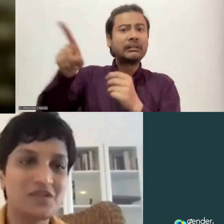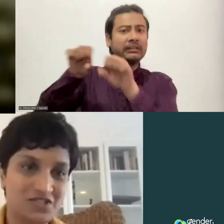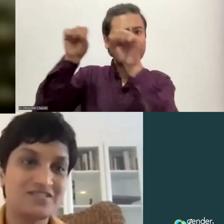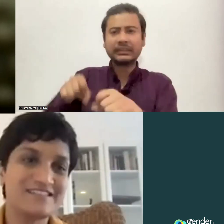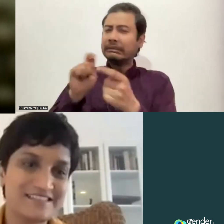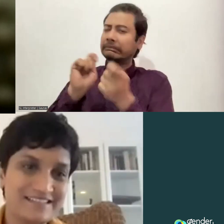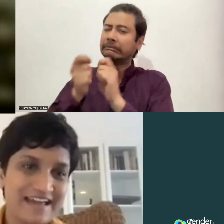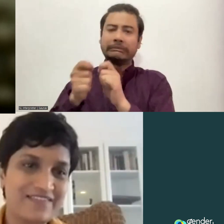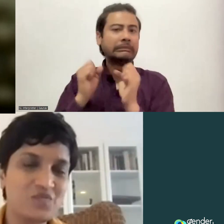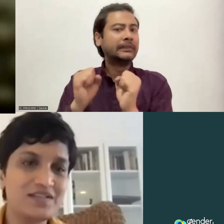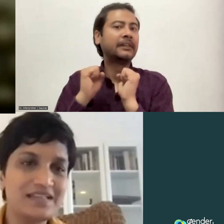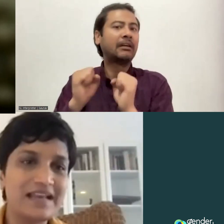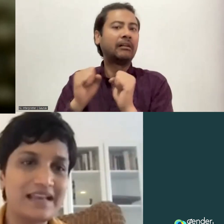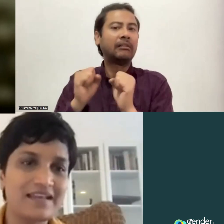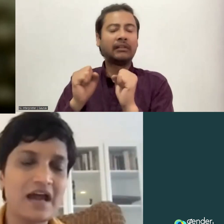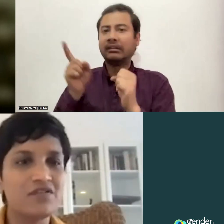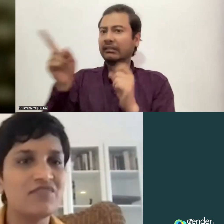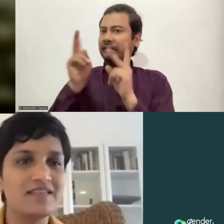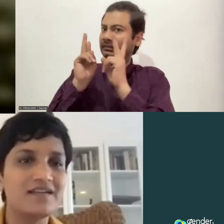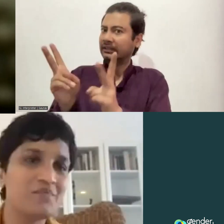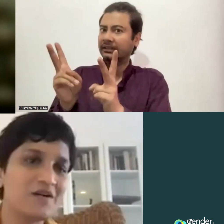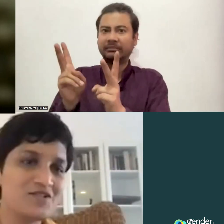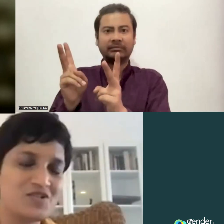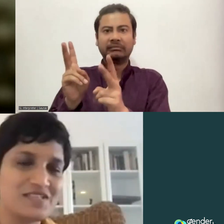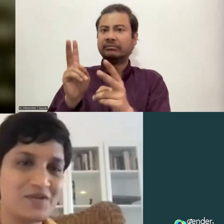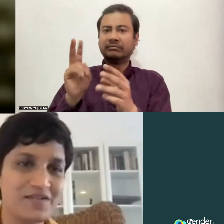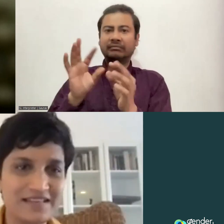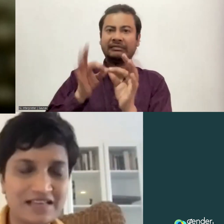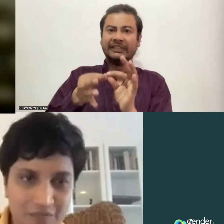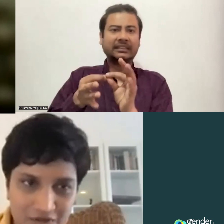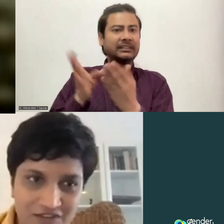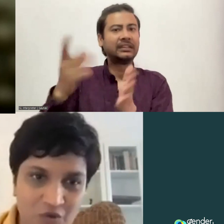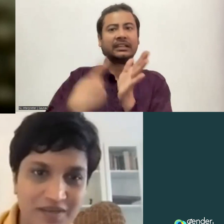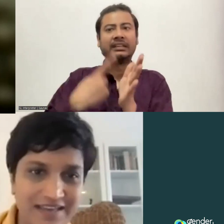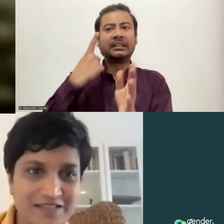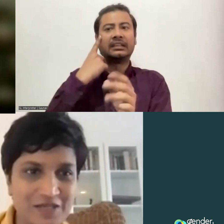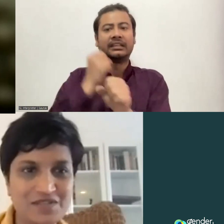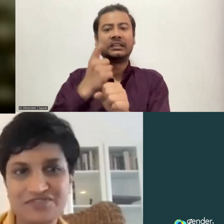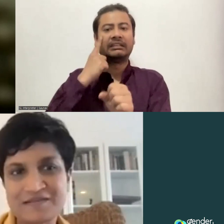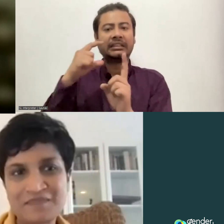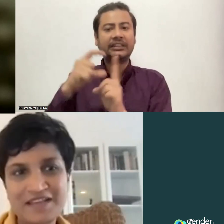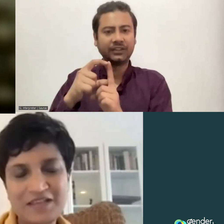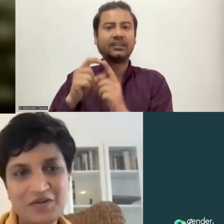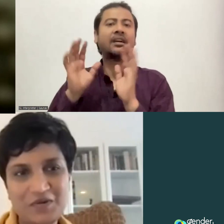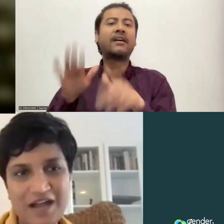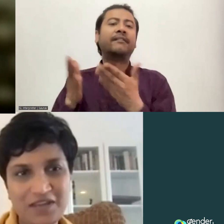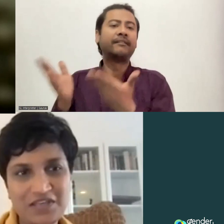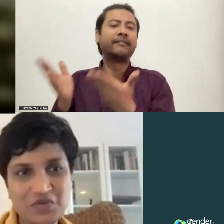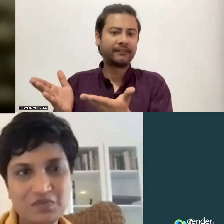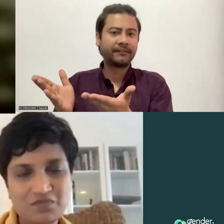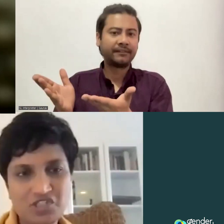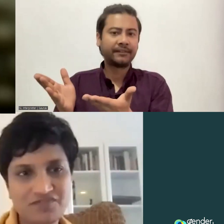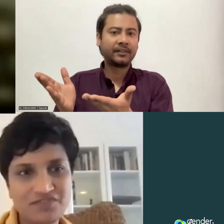rigid structures. And then within that, then how do you find the right partners to say, okay, there's a little bit of an opening in terms of, how